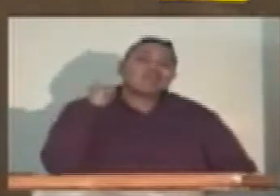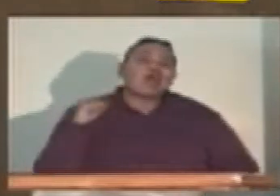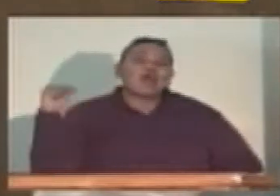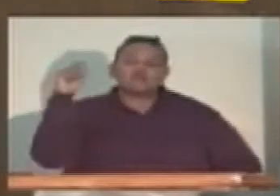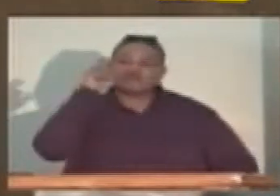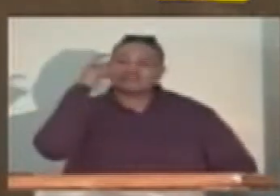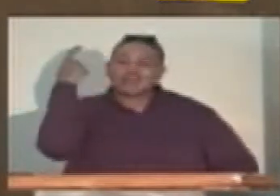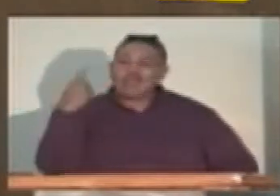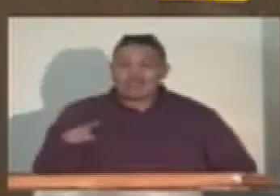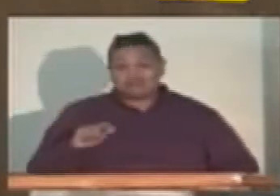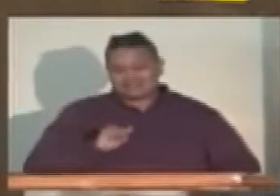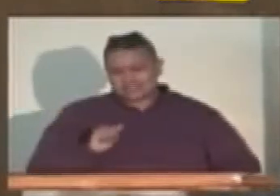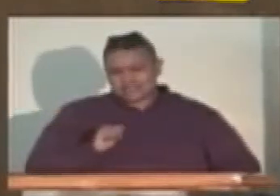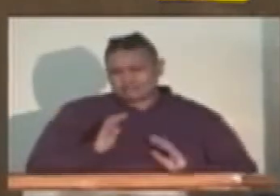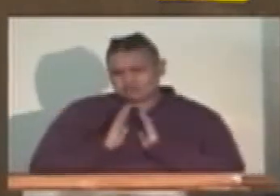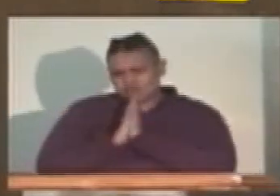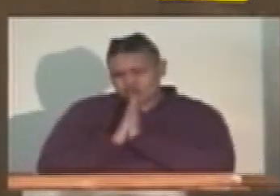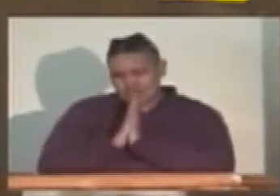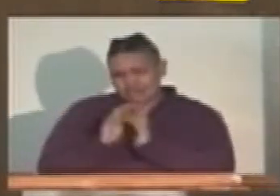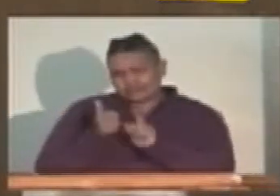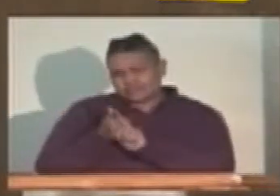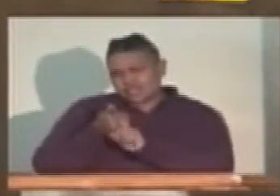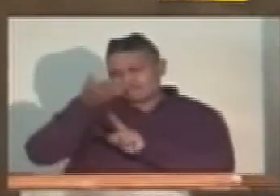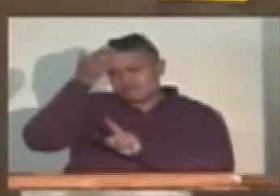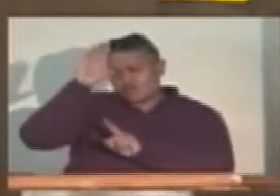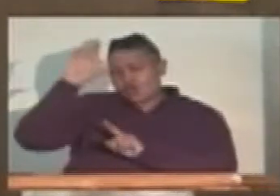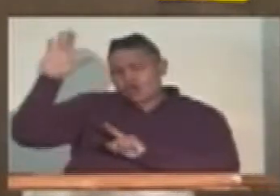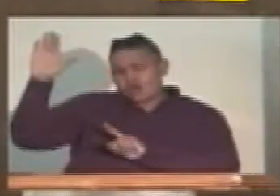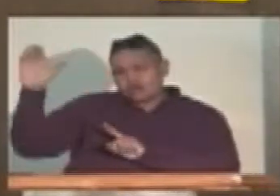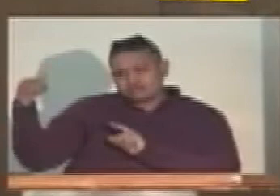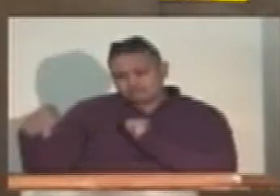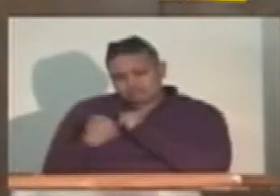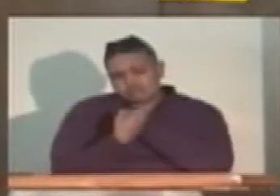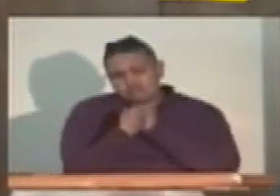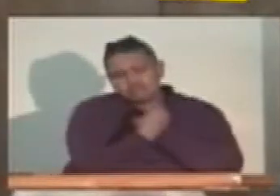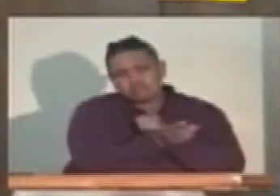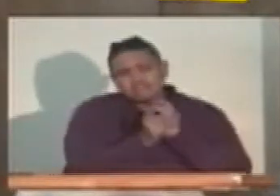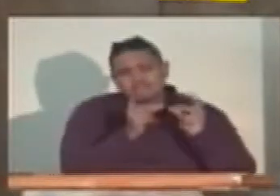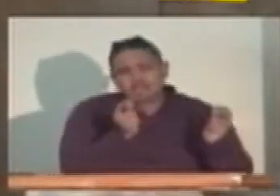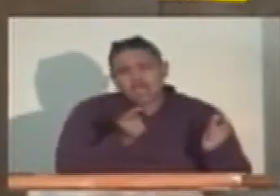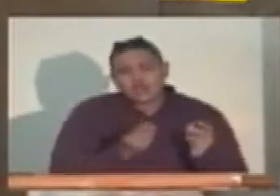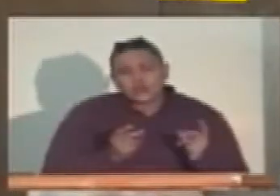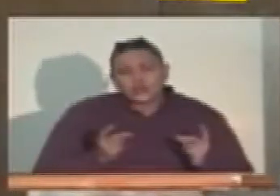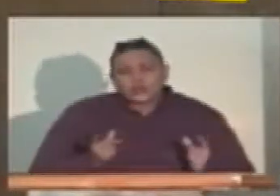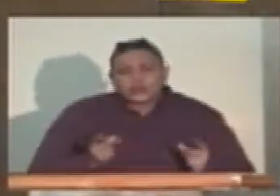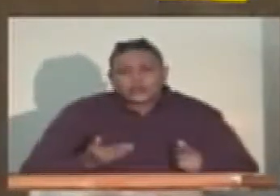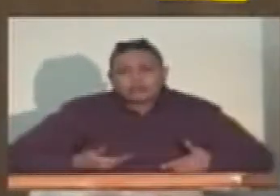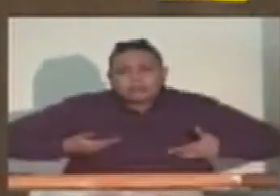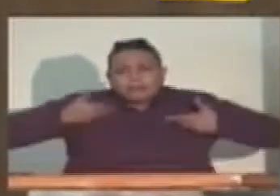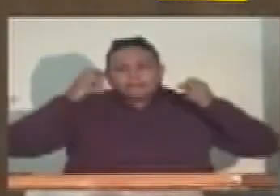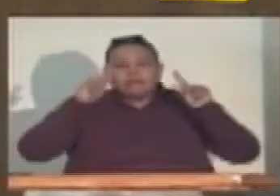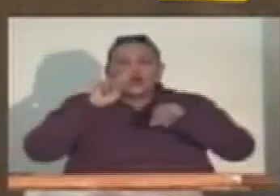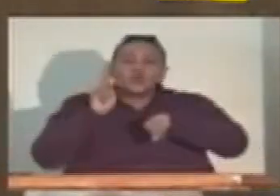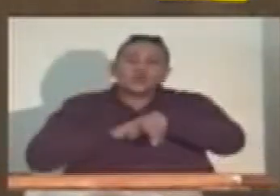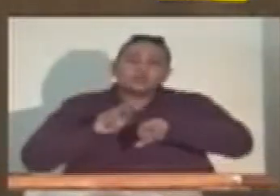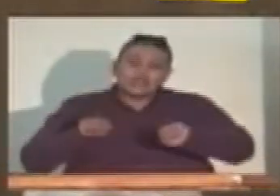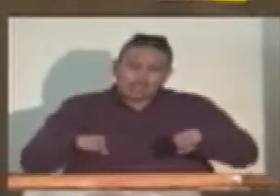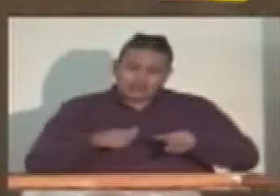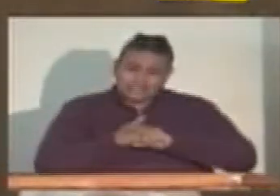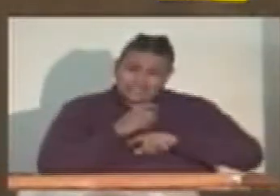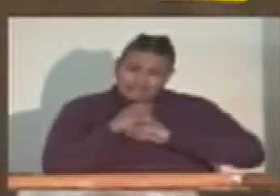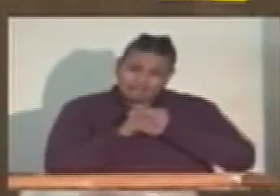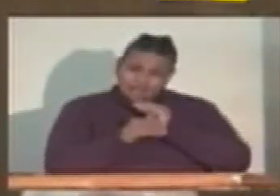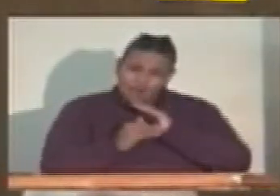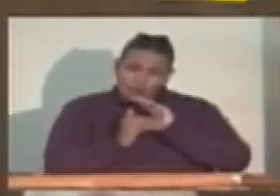recently, and I pray God for her speedy recovery. Mr. Speaker, it is